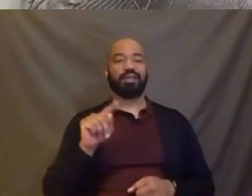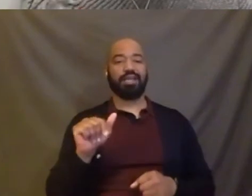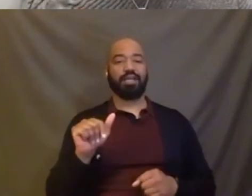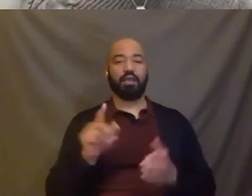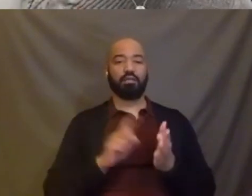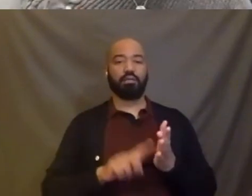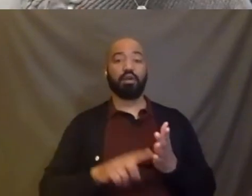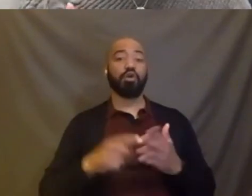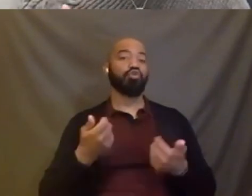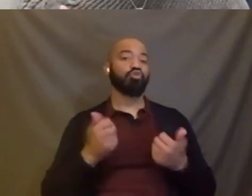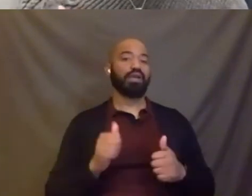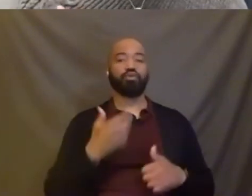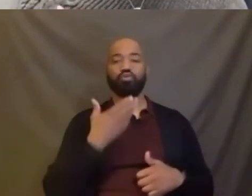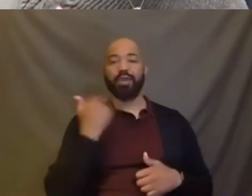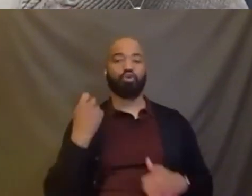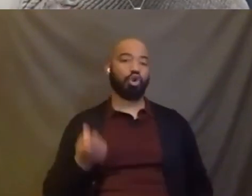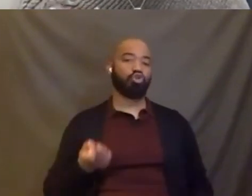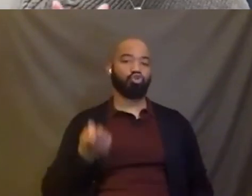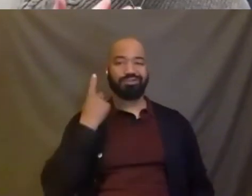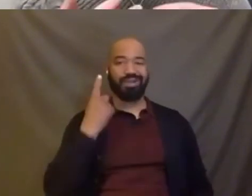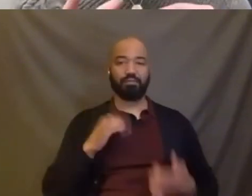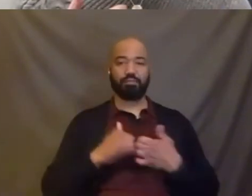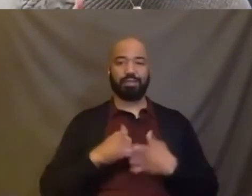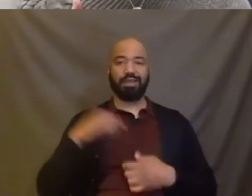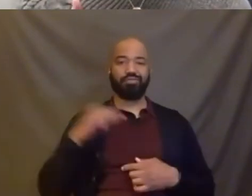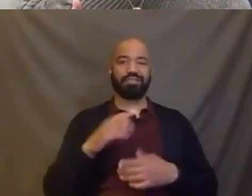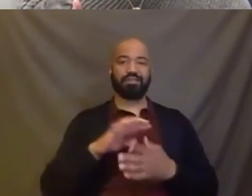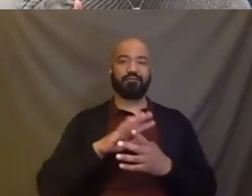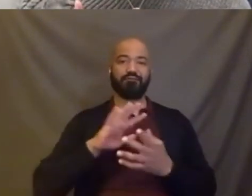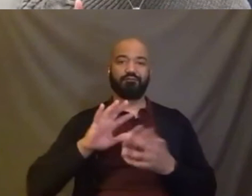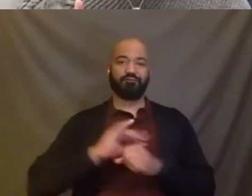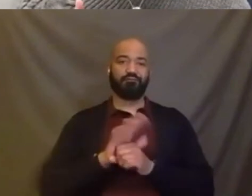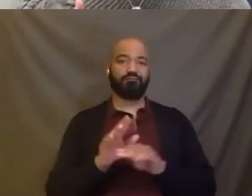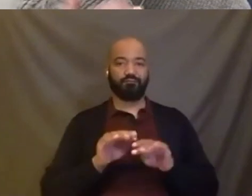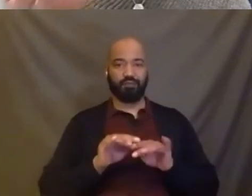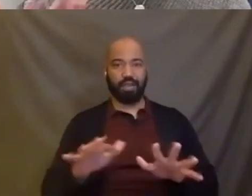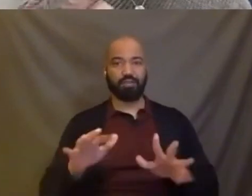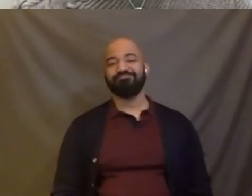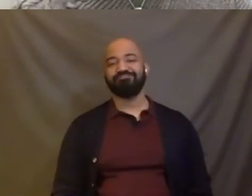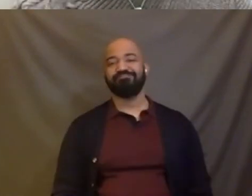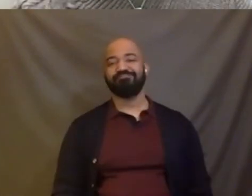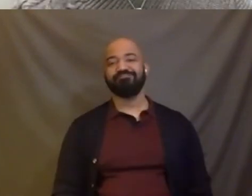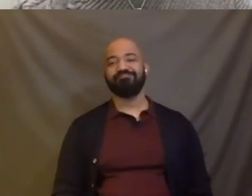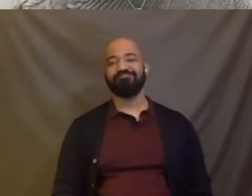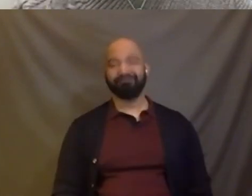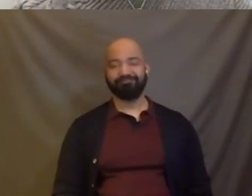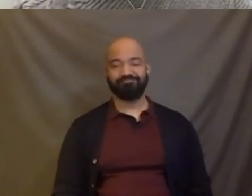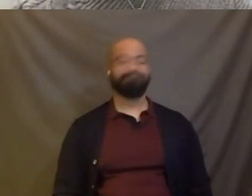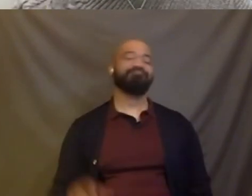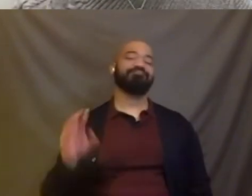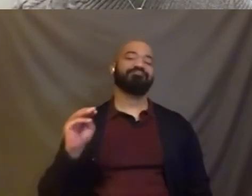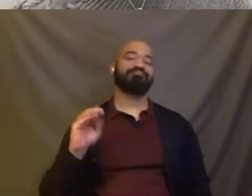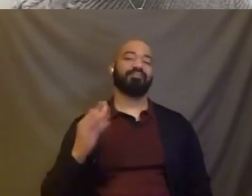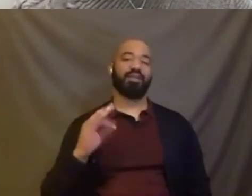better understand how this virus has affected people, but also how the vaccination efforts have affected people. And I noticed that